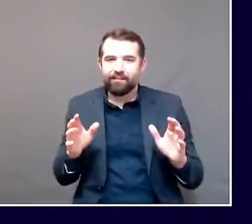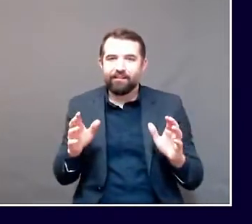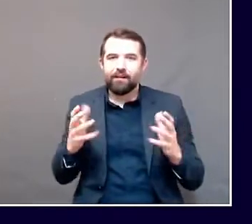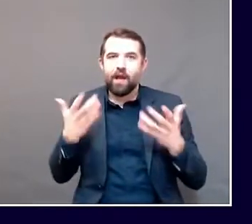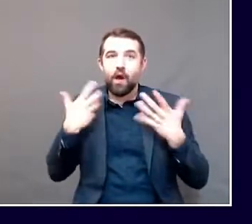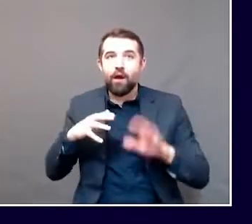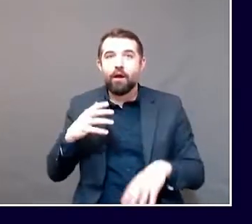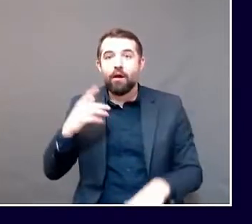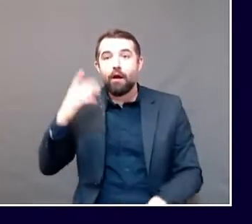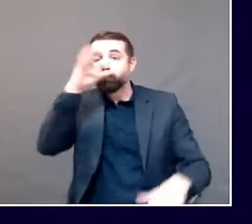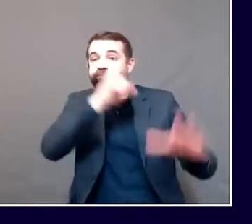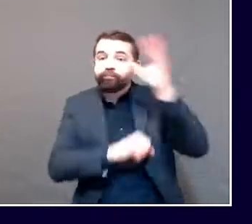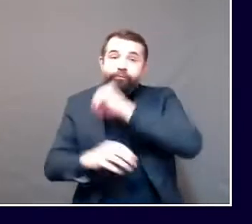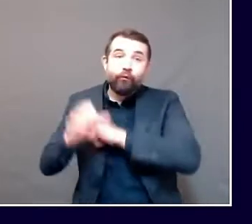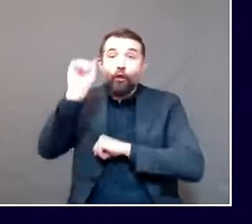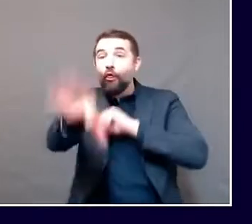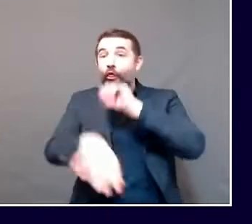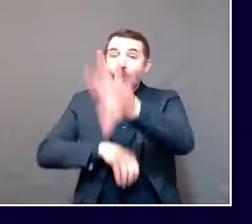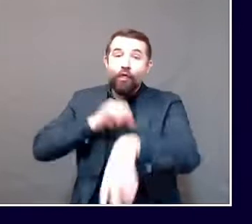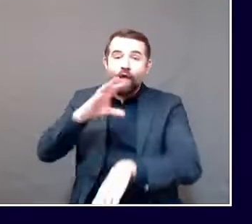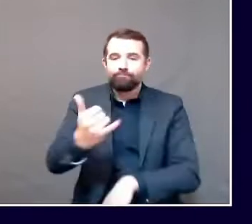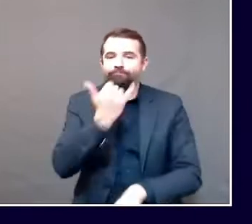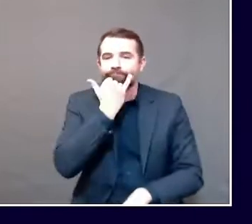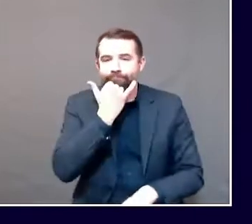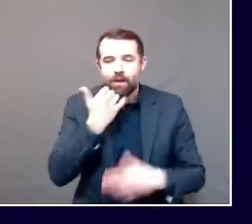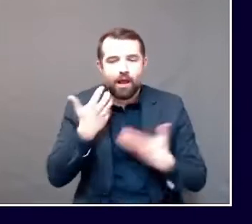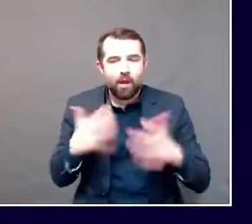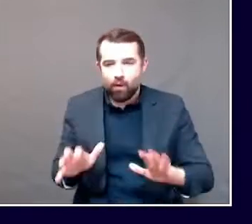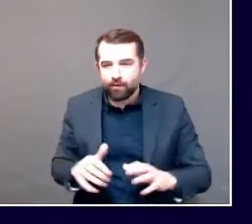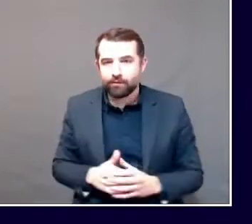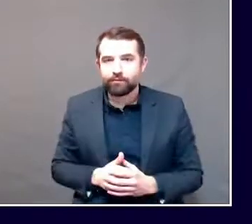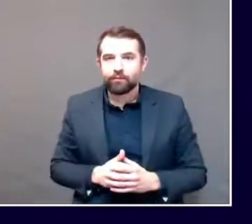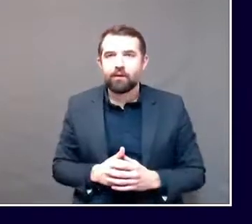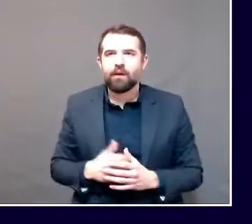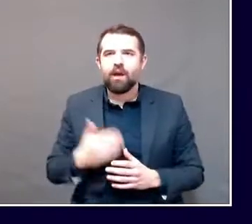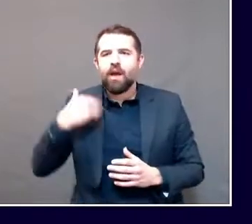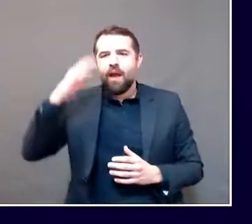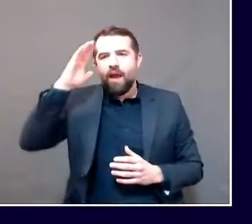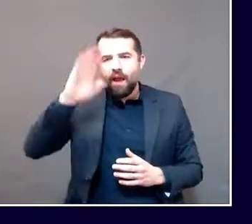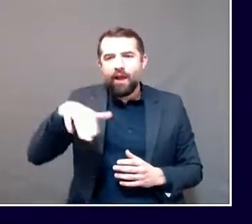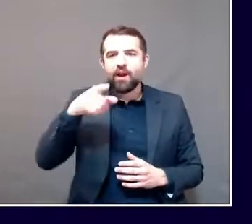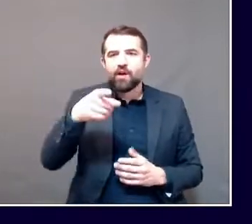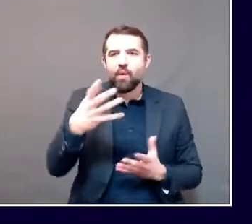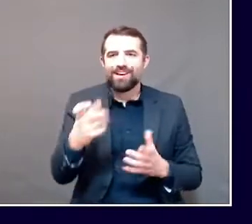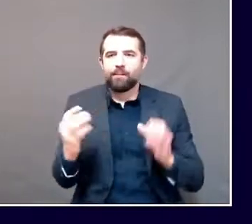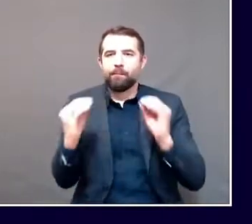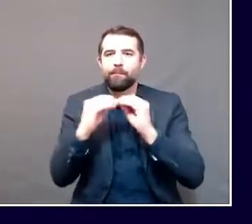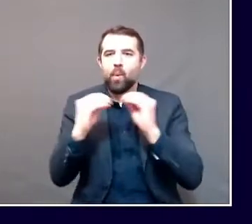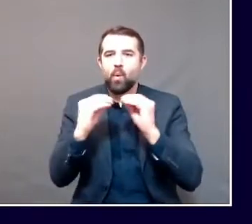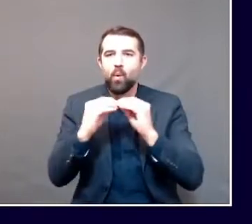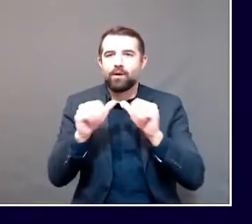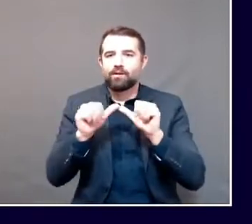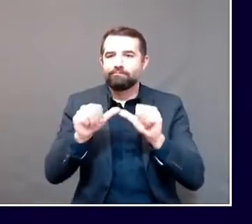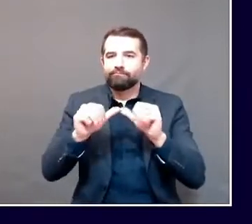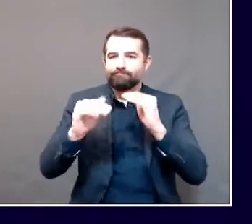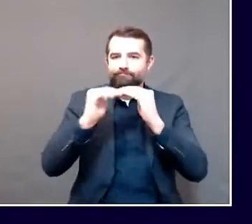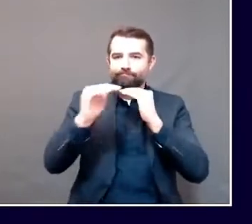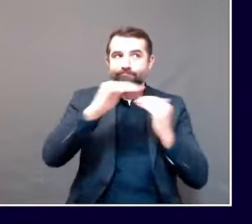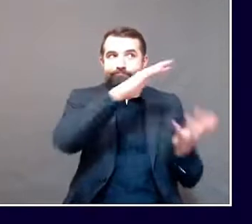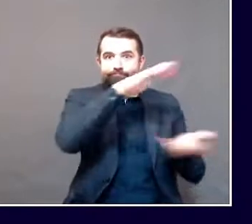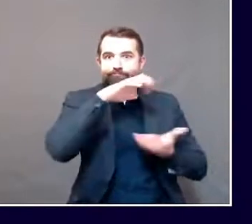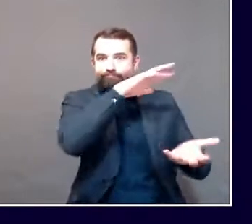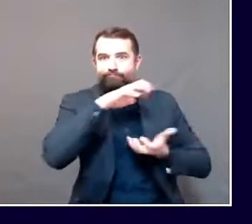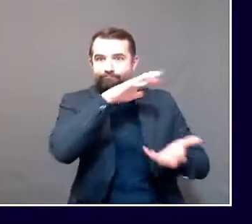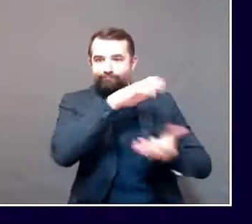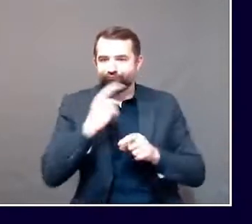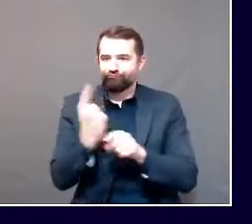an adequate, consistent supply of the vaccine, what is the biggest hurdle to getting more people vaccinated more quickly? What are the pinch points?